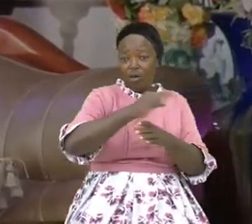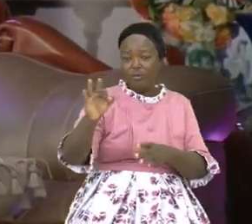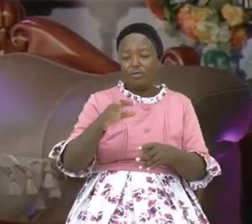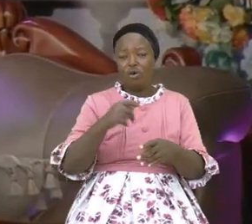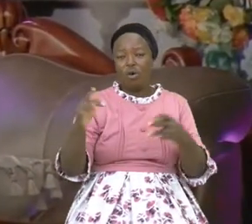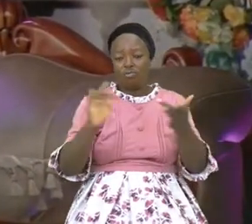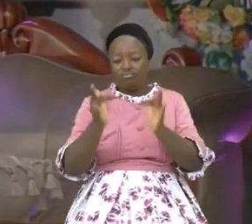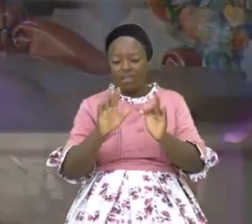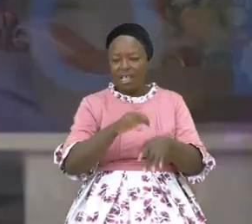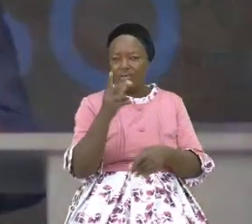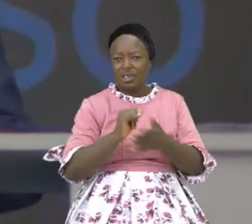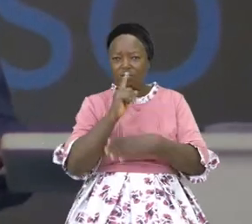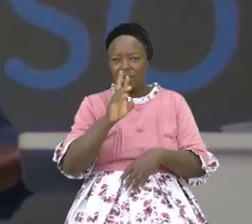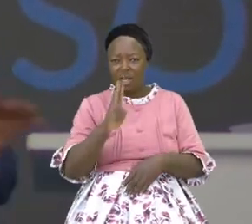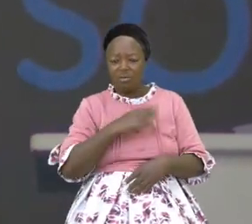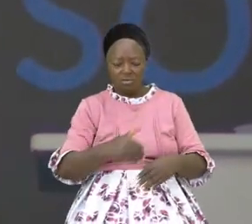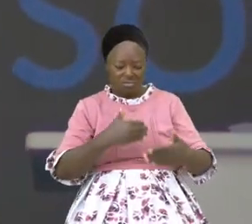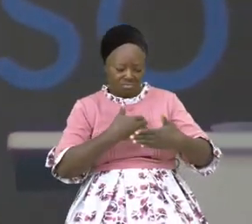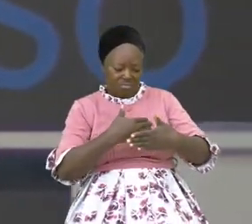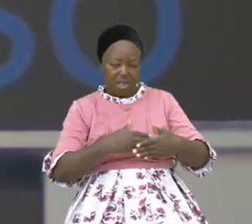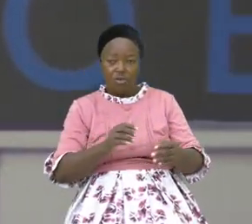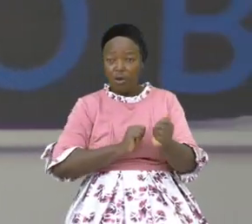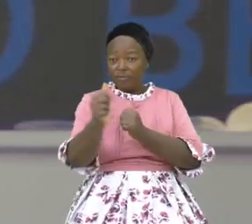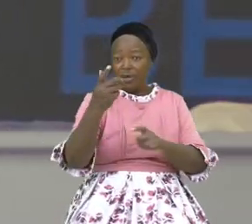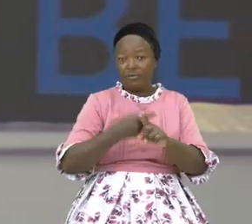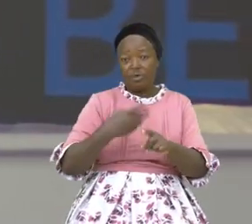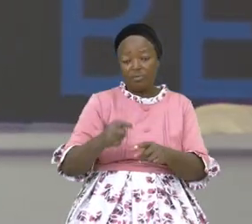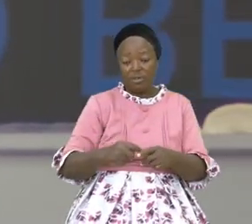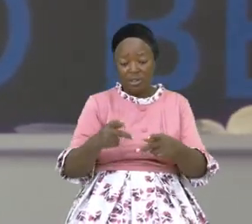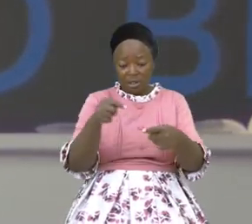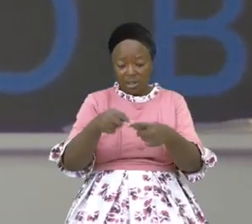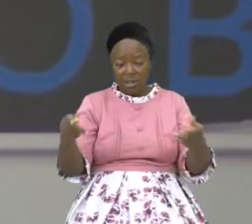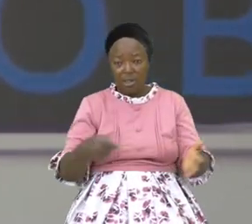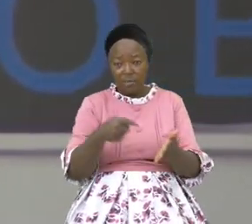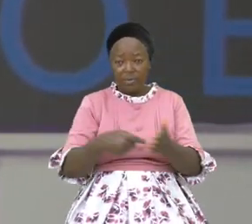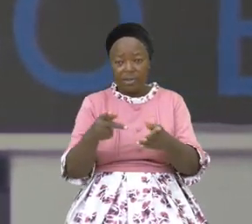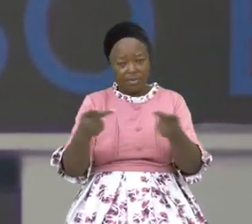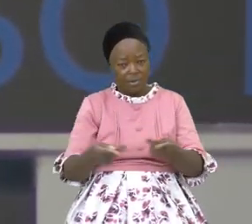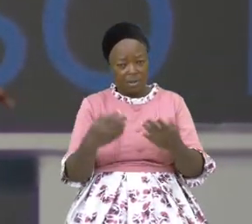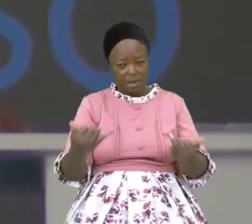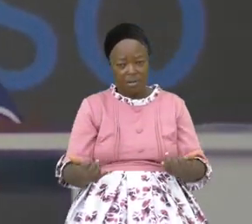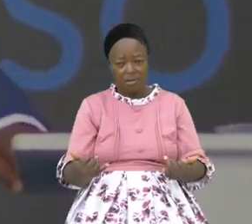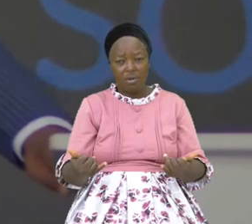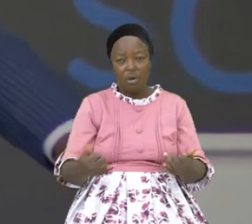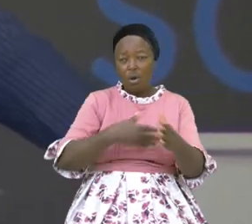anywhere you are, you're a little bit far from the Alpha location here, all